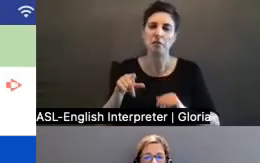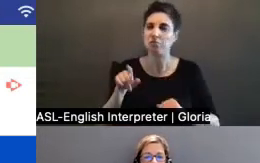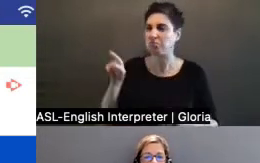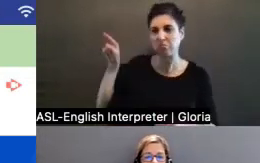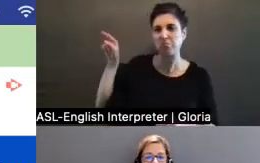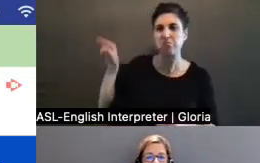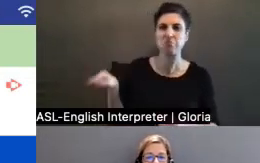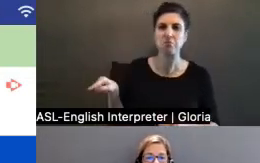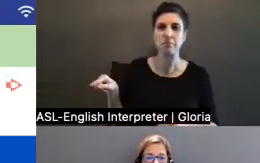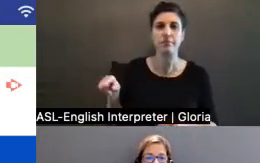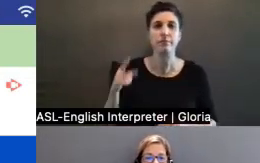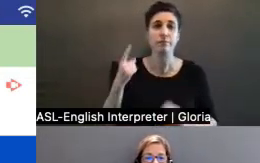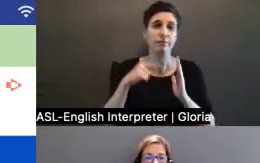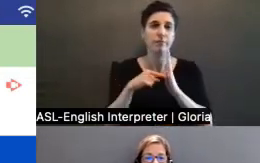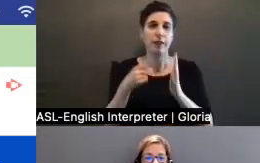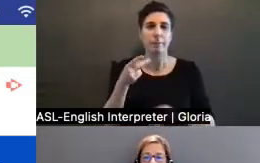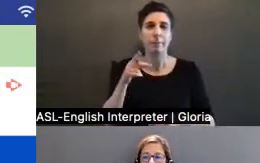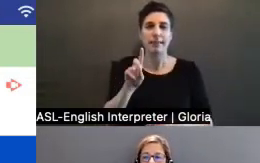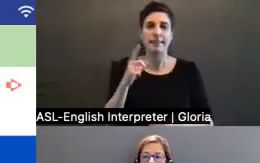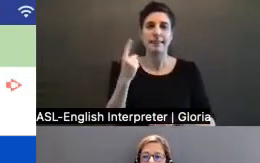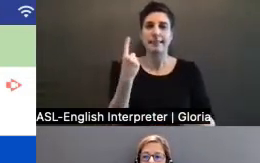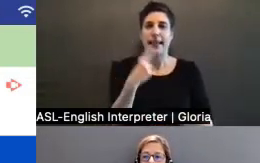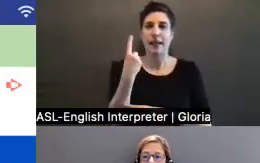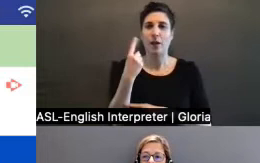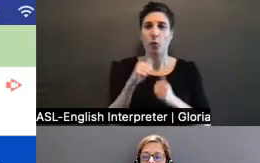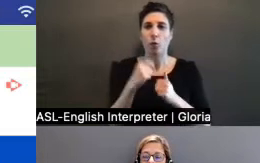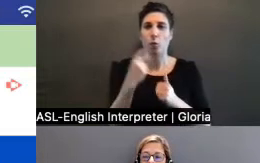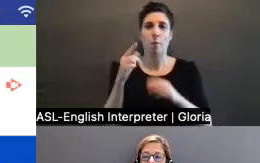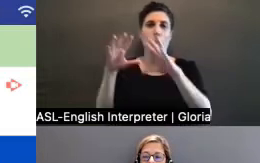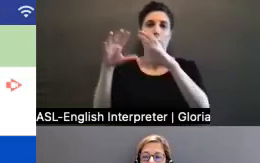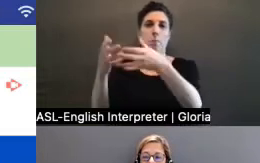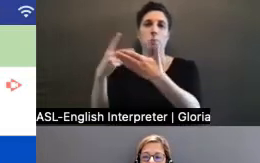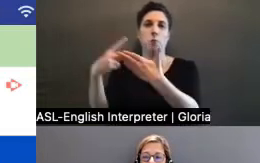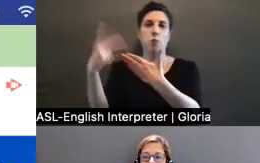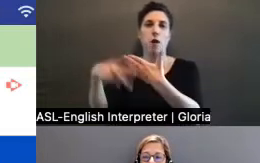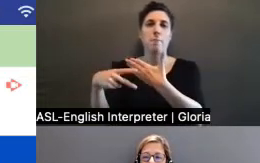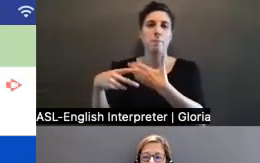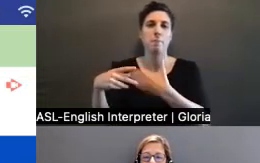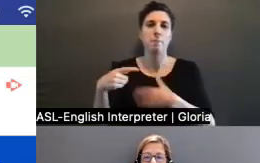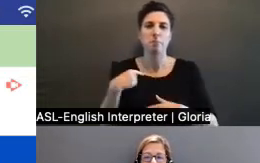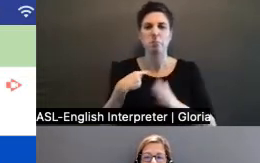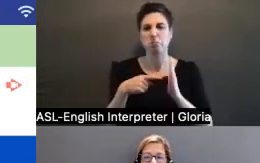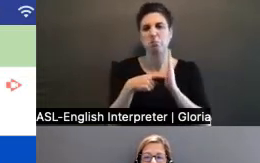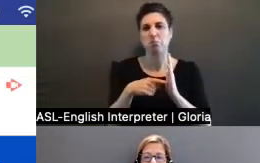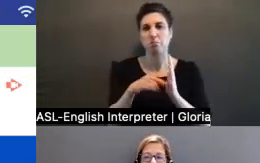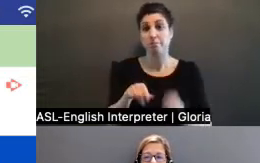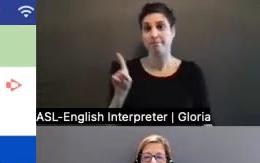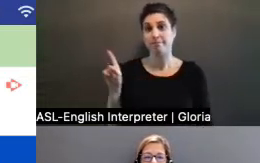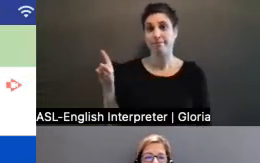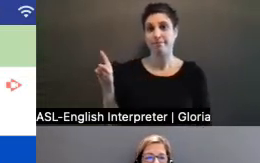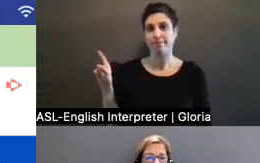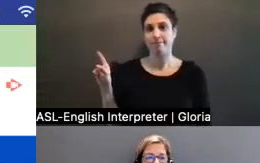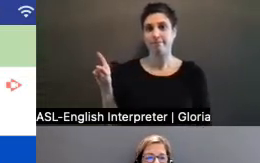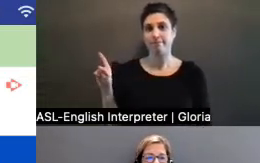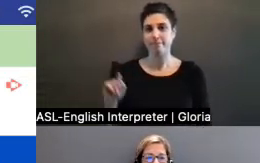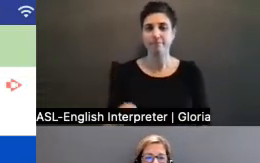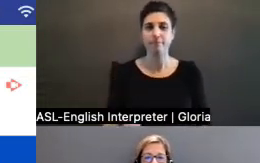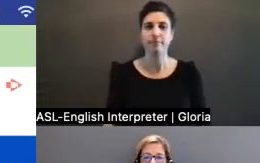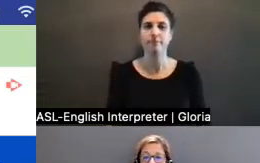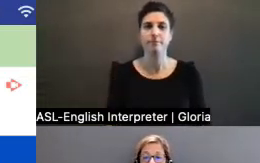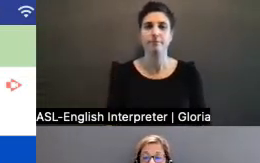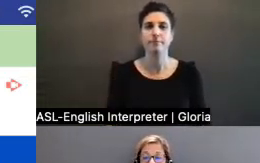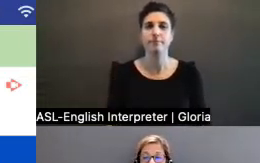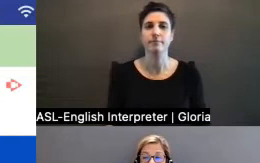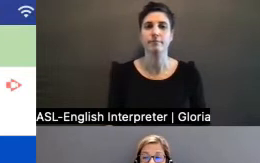my PD day with one of the programs I was working with. I'm just going to click on it. And it's going to open the Kahoot for